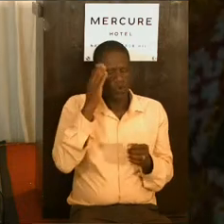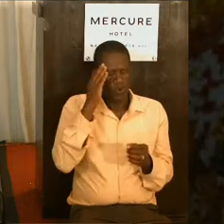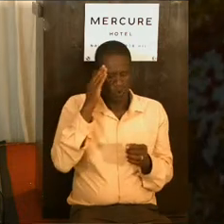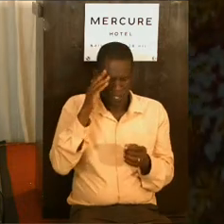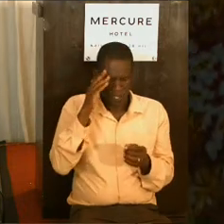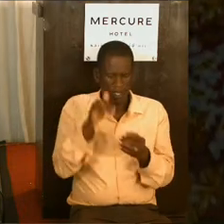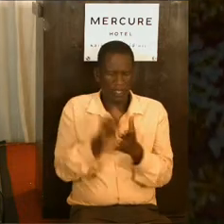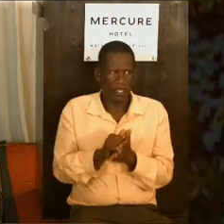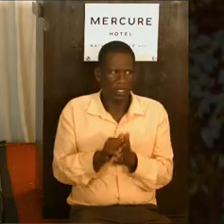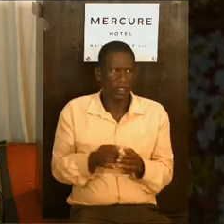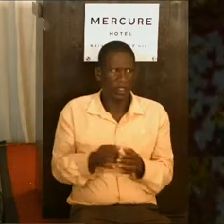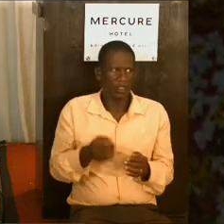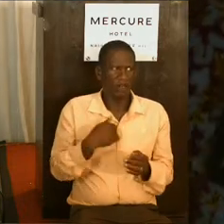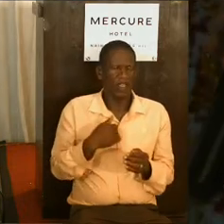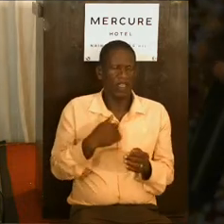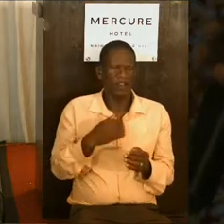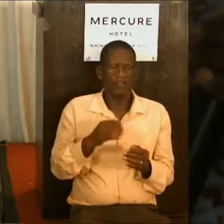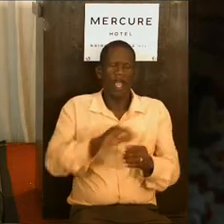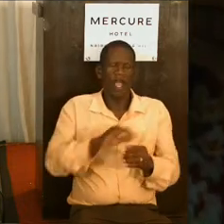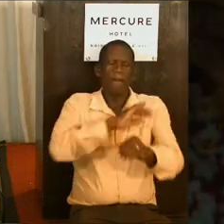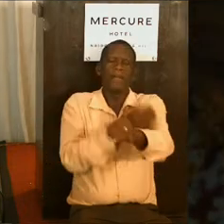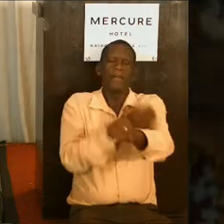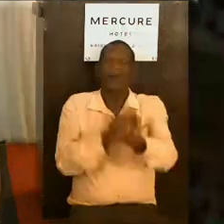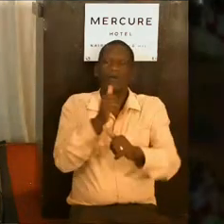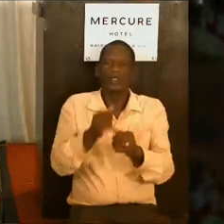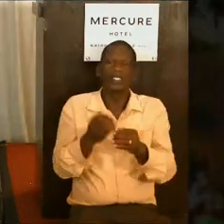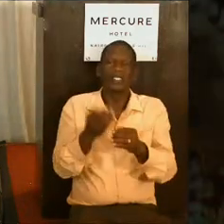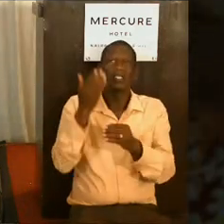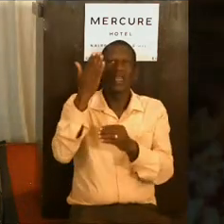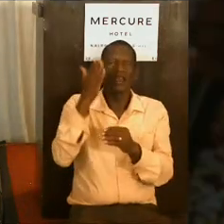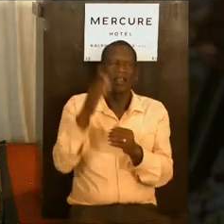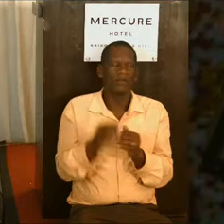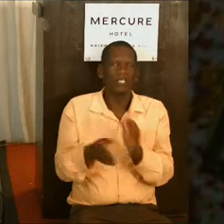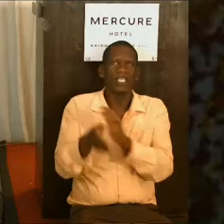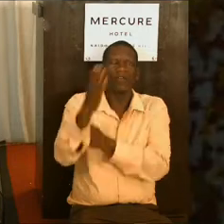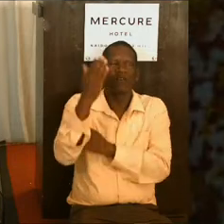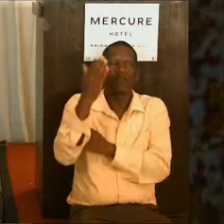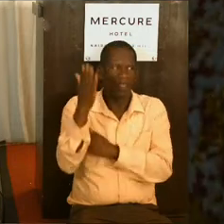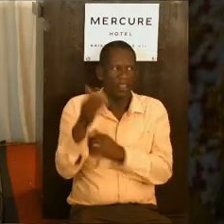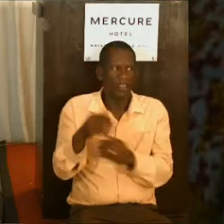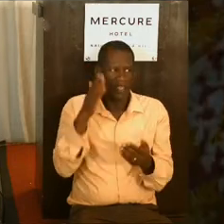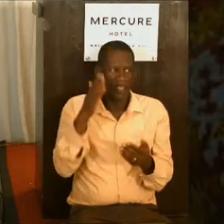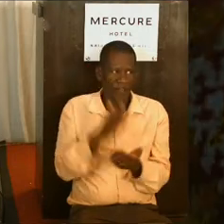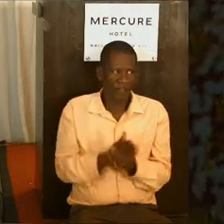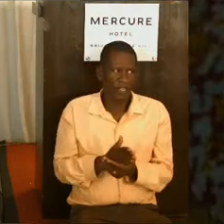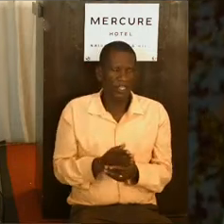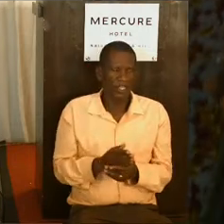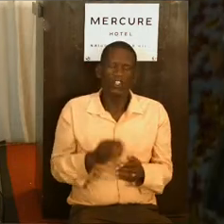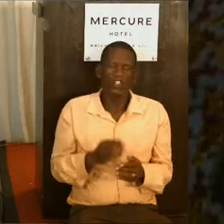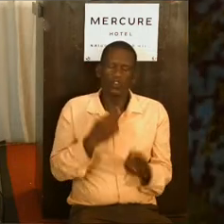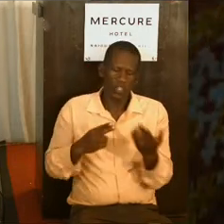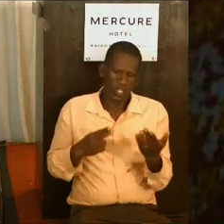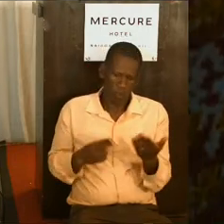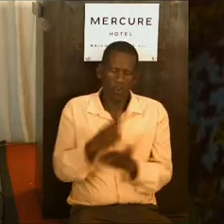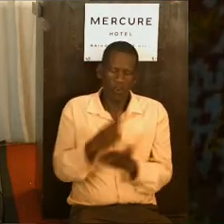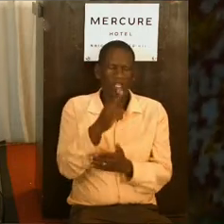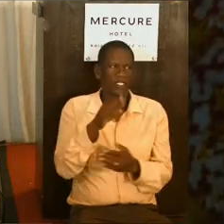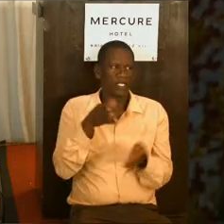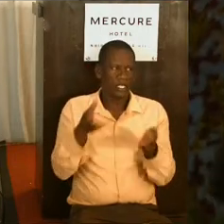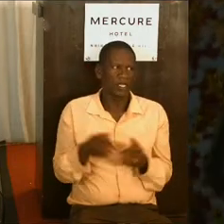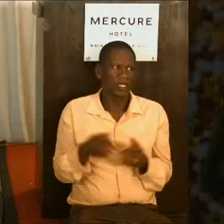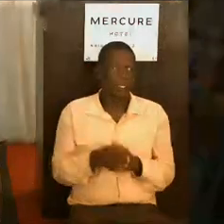that there is a sovereignty that is defined in fact to be honest